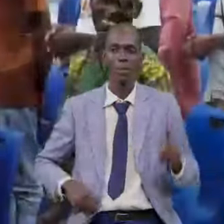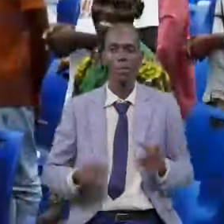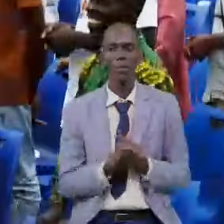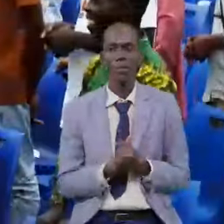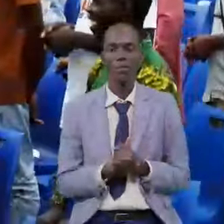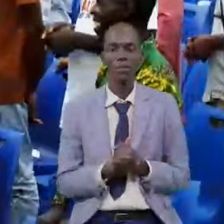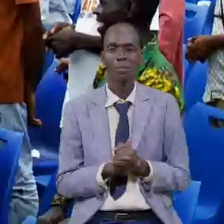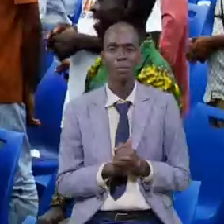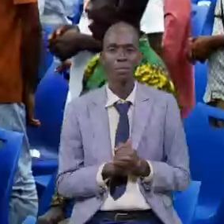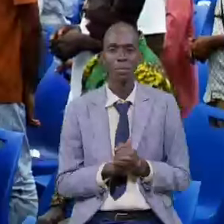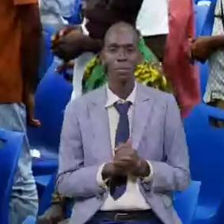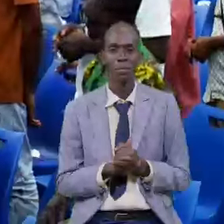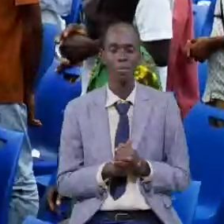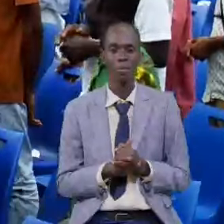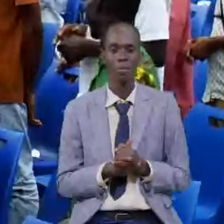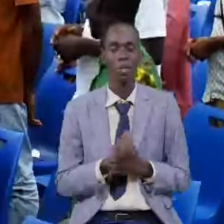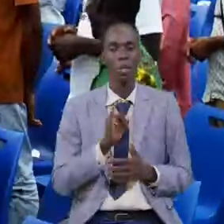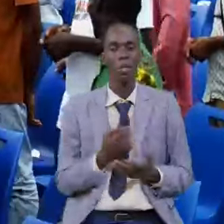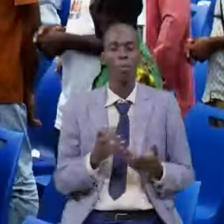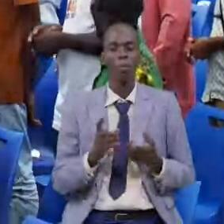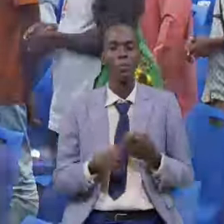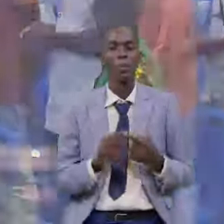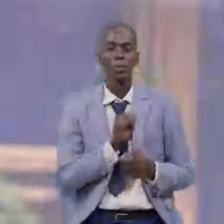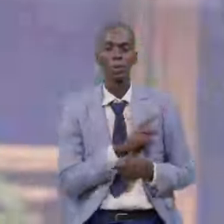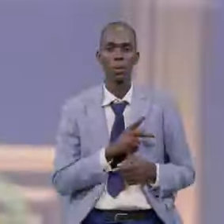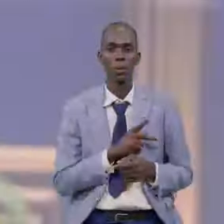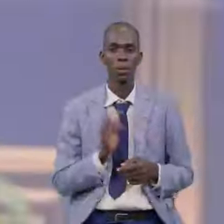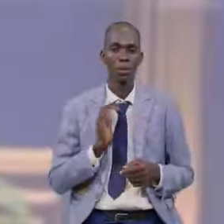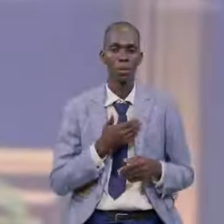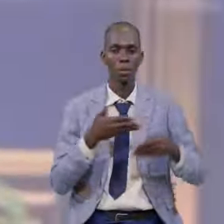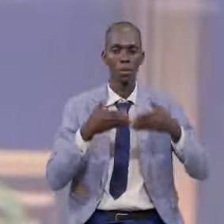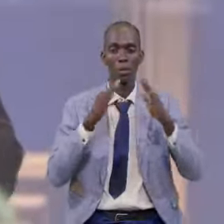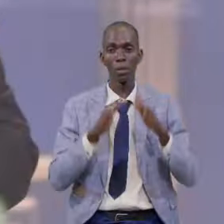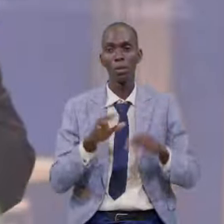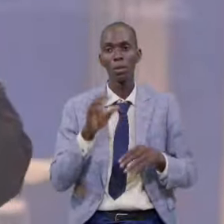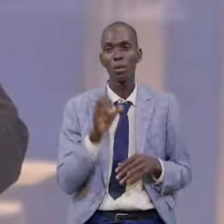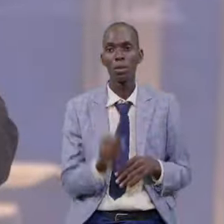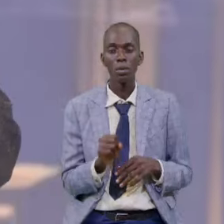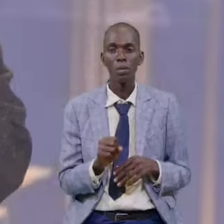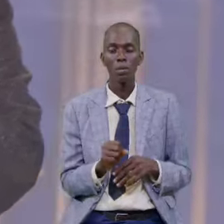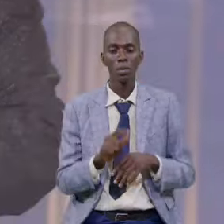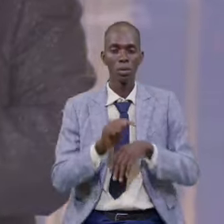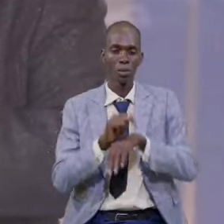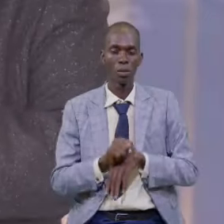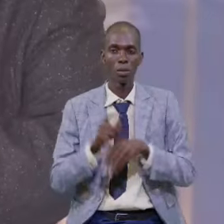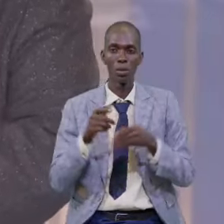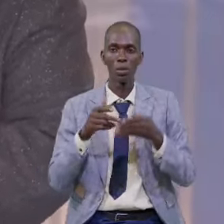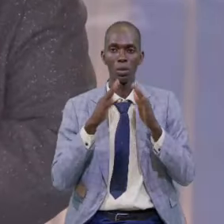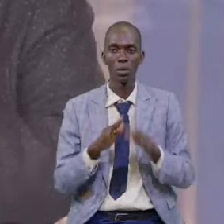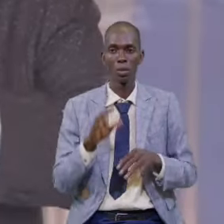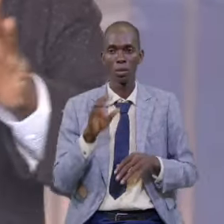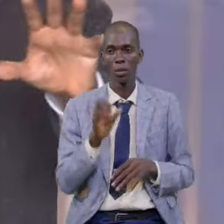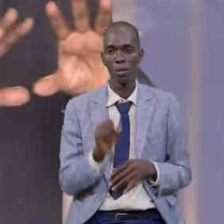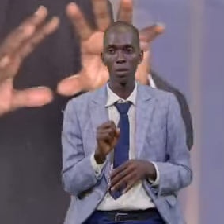I want to appreciate our leaders, traditional leader, our